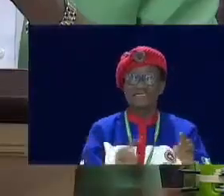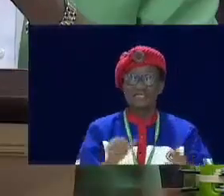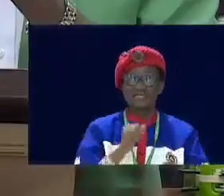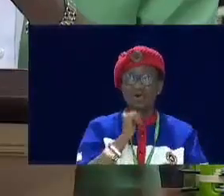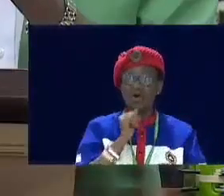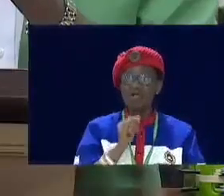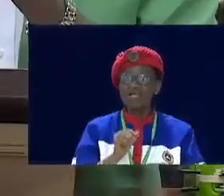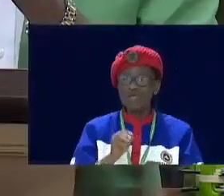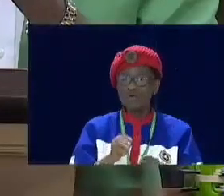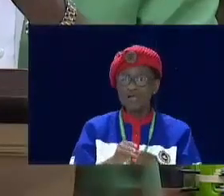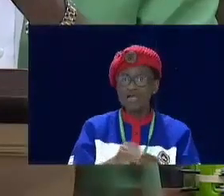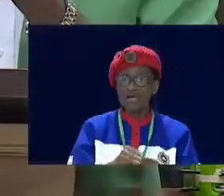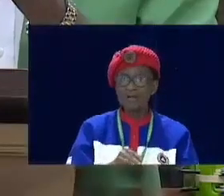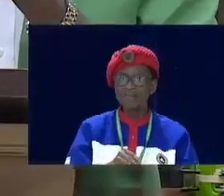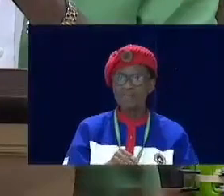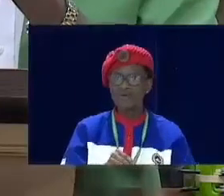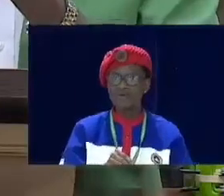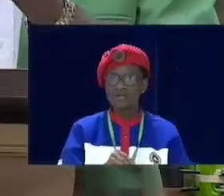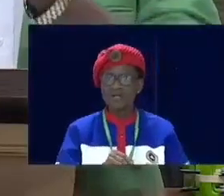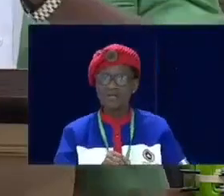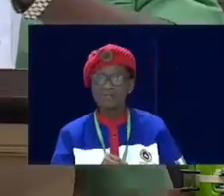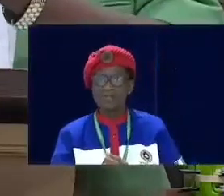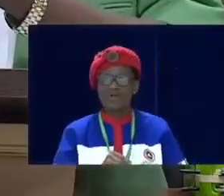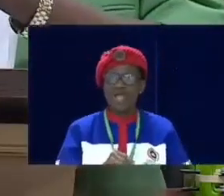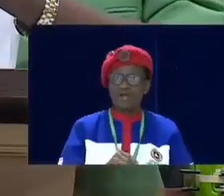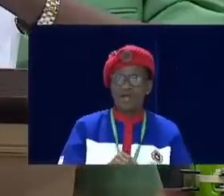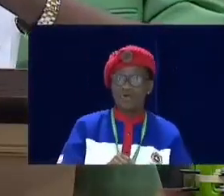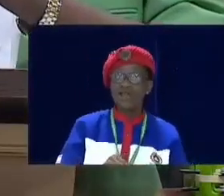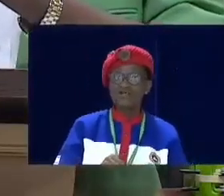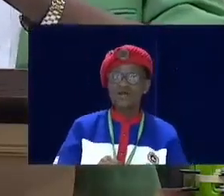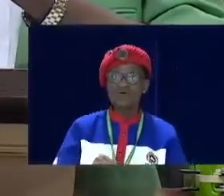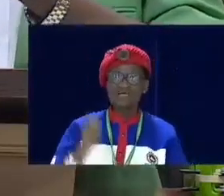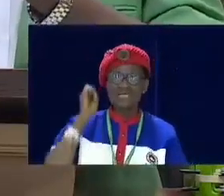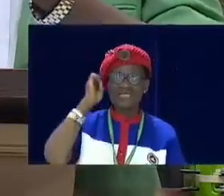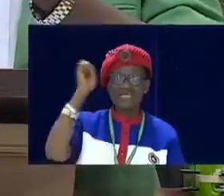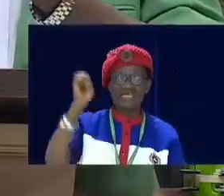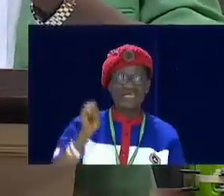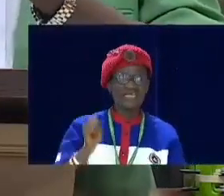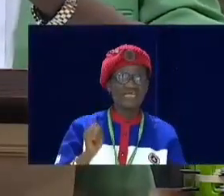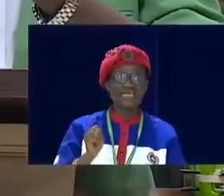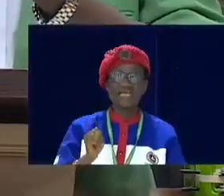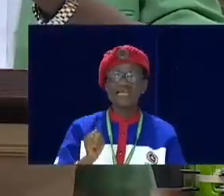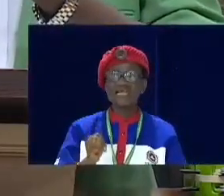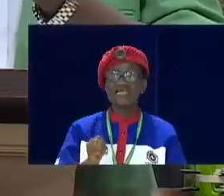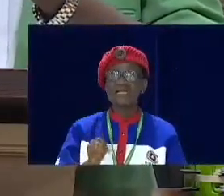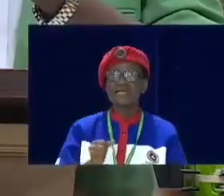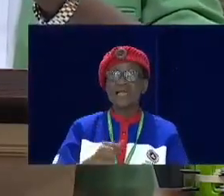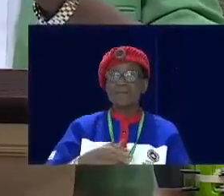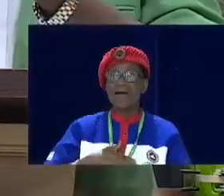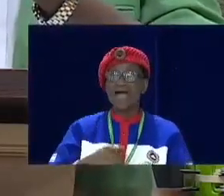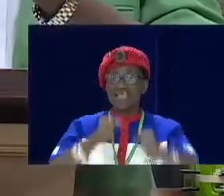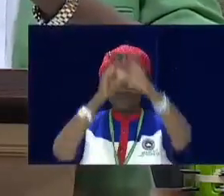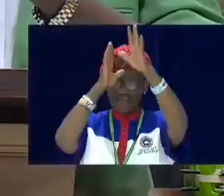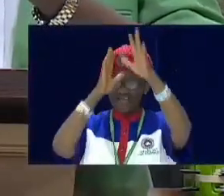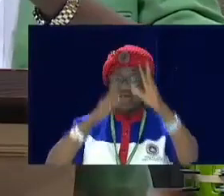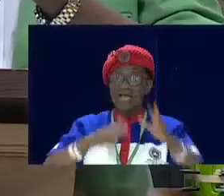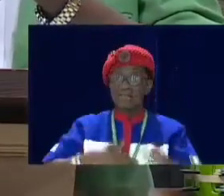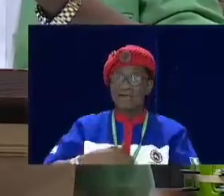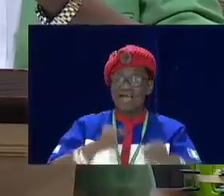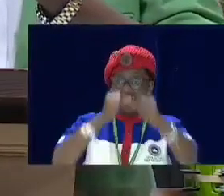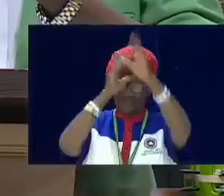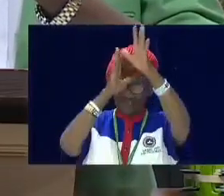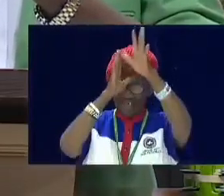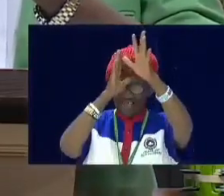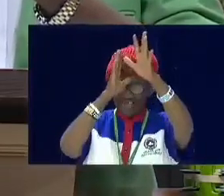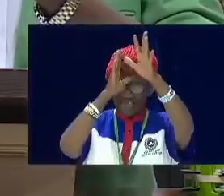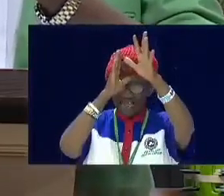Elisha kokun. He cried. O kibe ni. My father. Baba mi. My father.